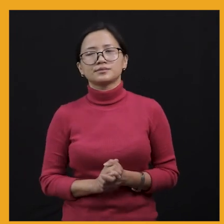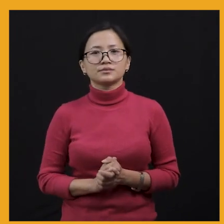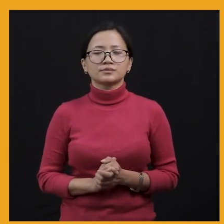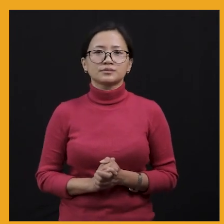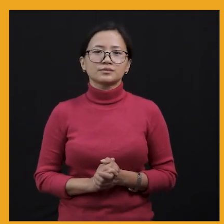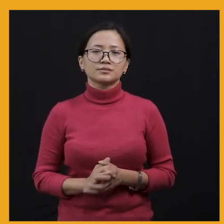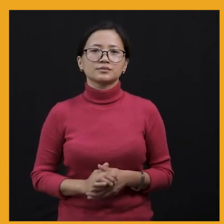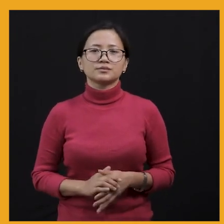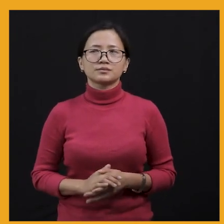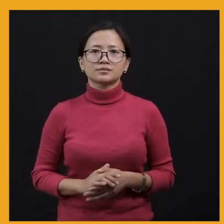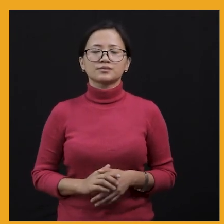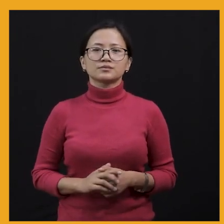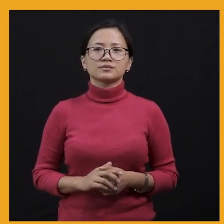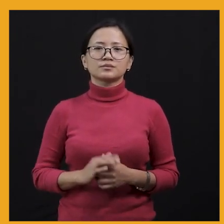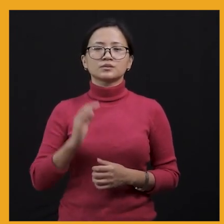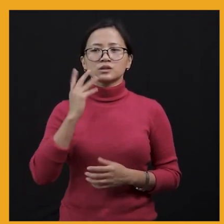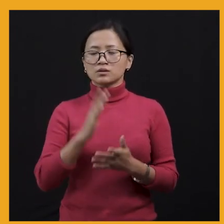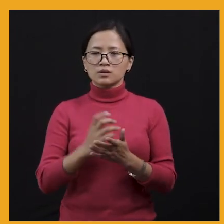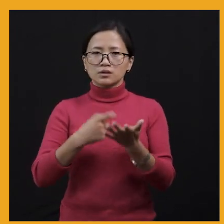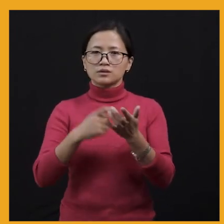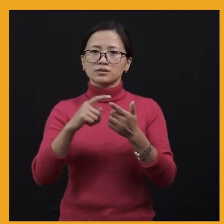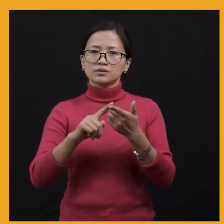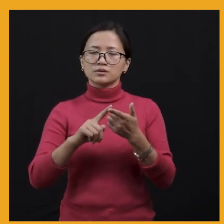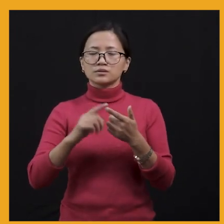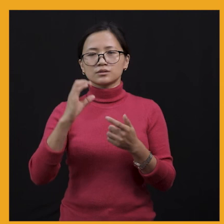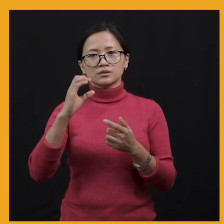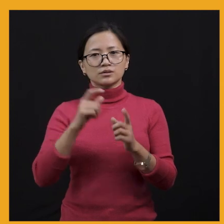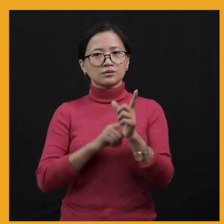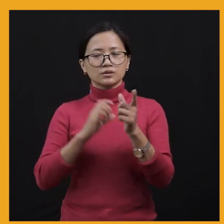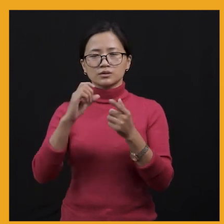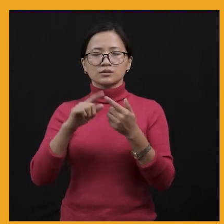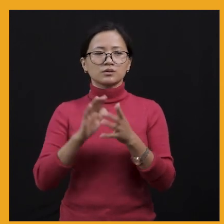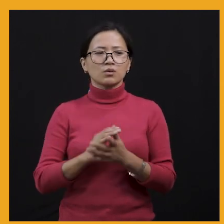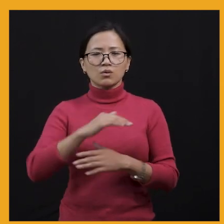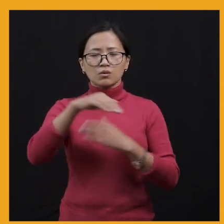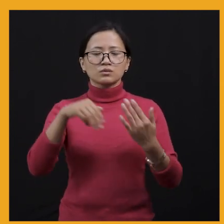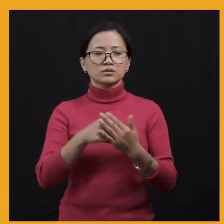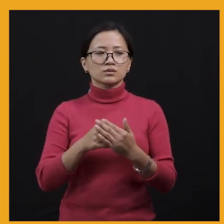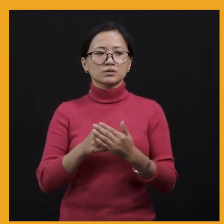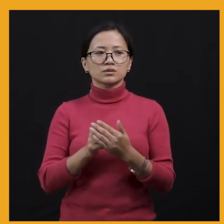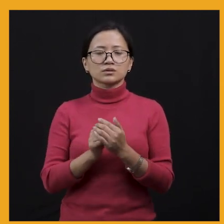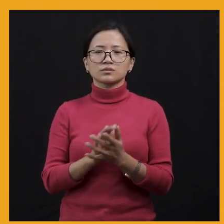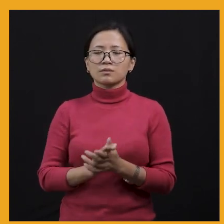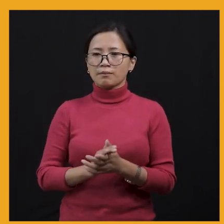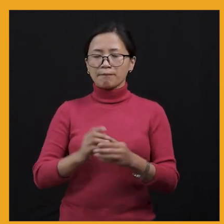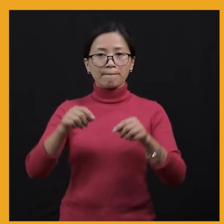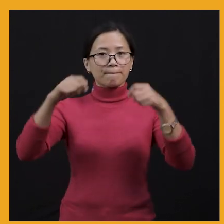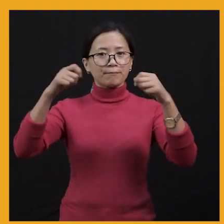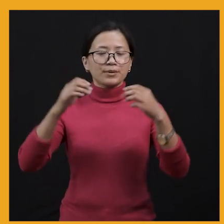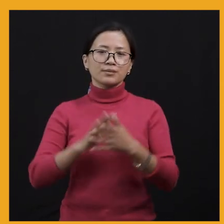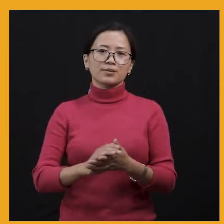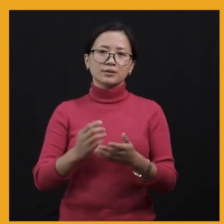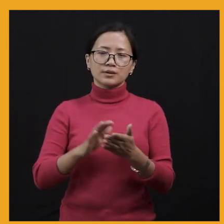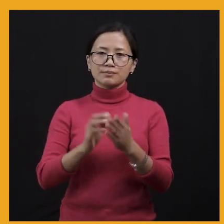right? Now when we say recycle, students, all this paper, all this plastic, they